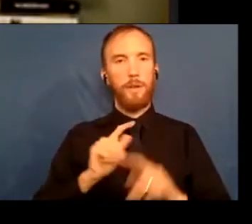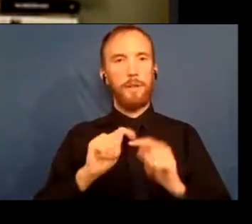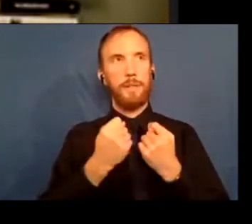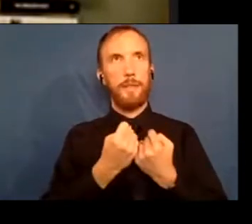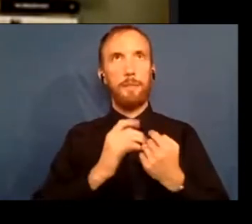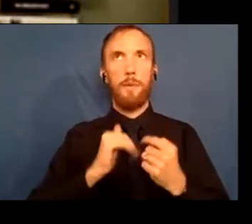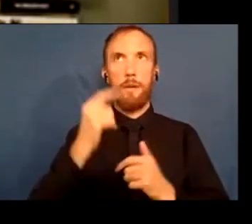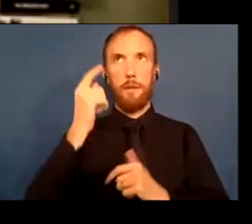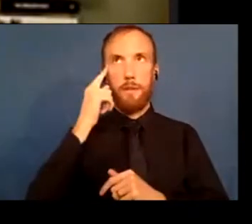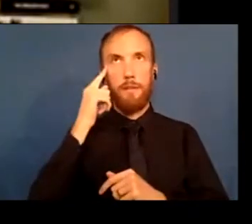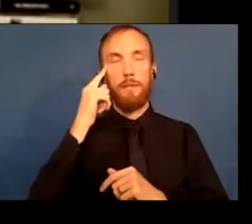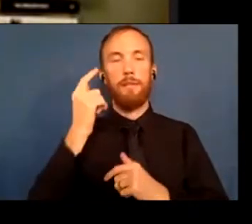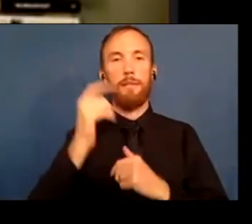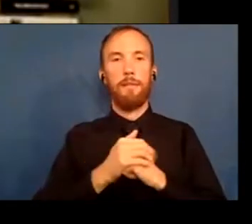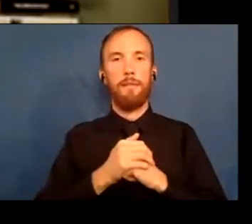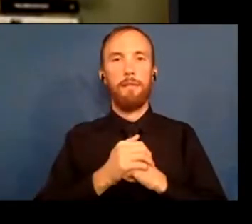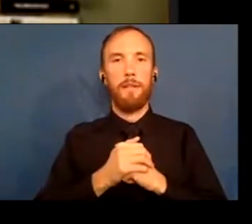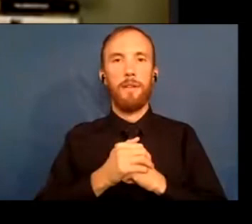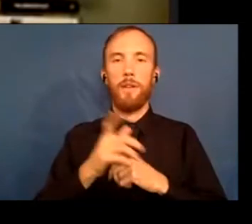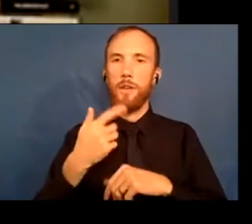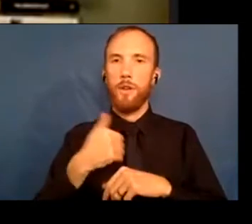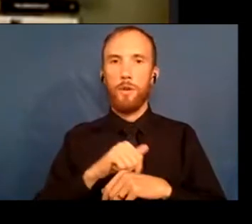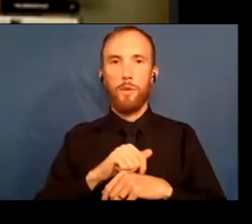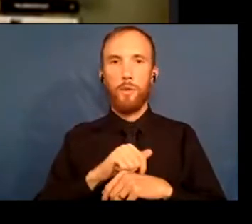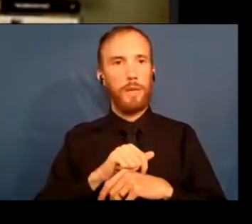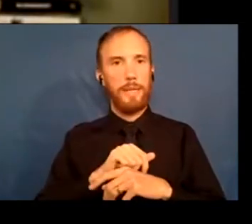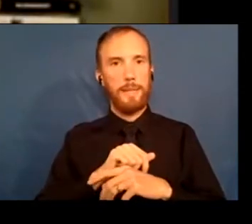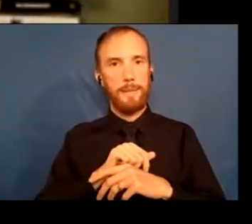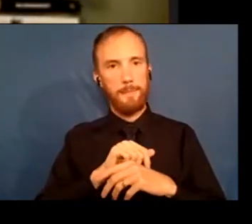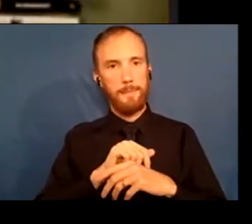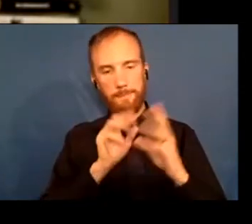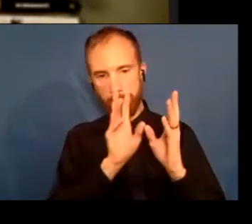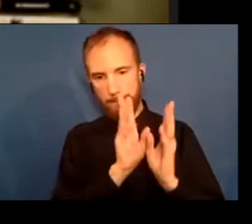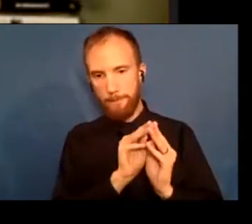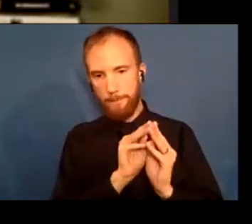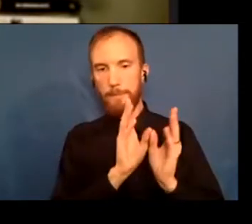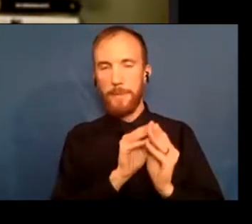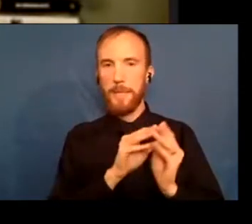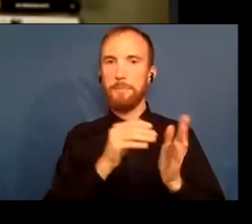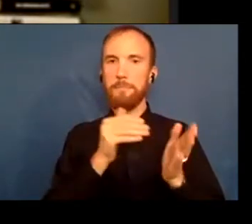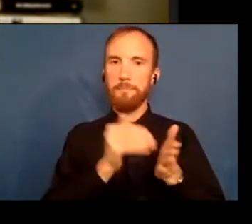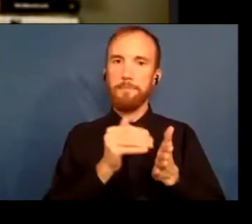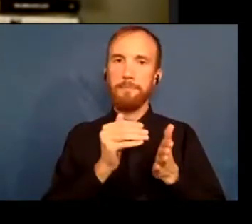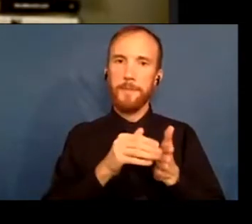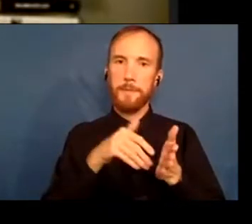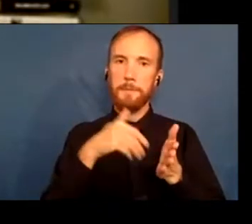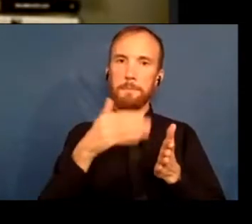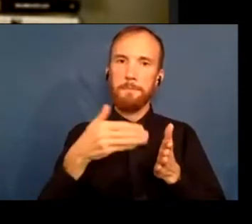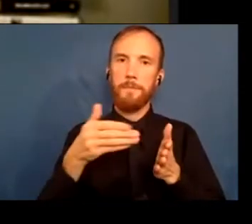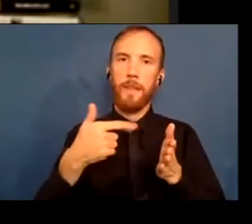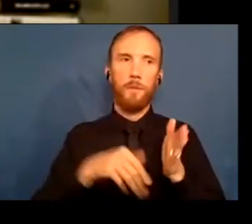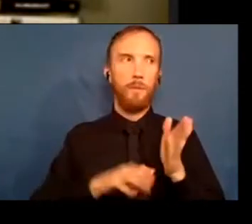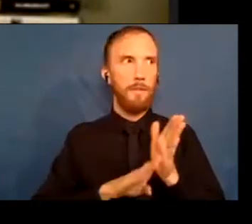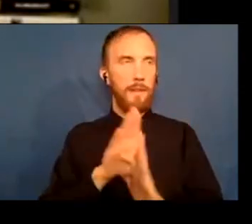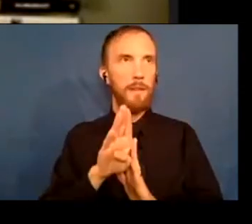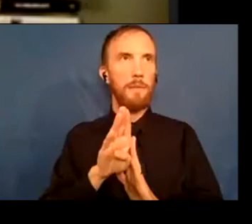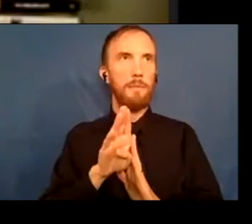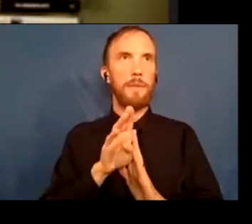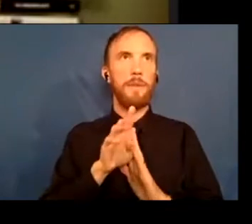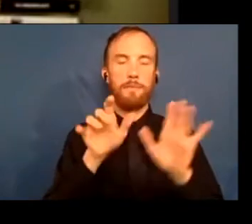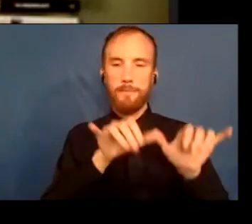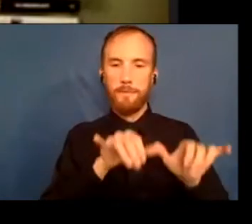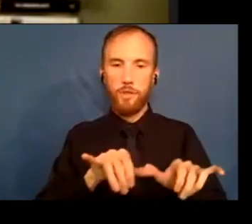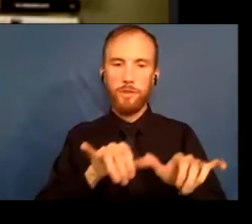We meet regularly and we've developed a common understanding of the world. And what I read out to